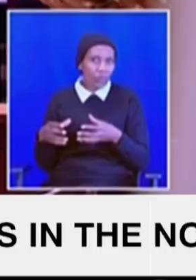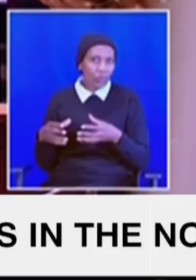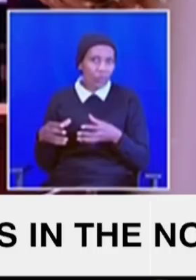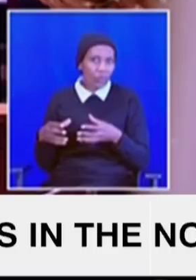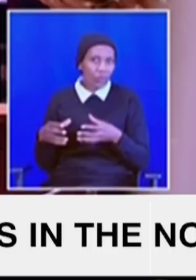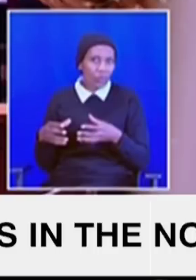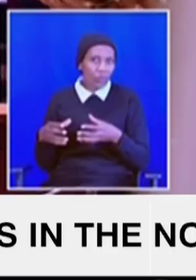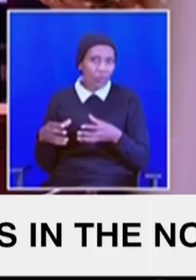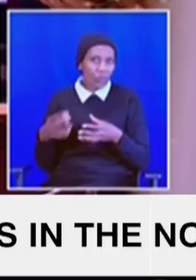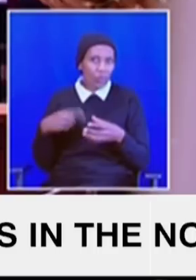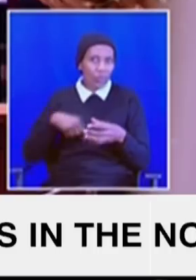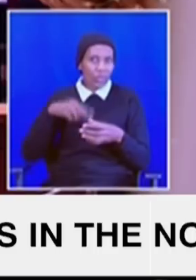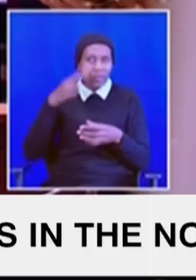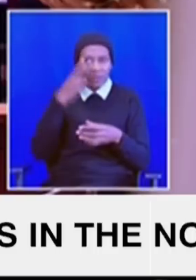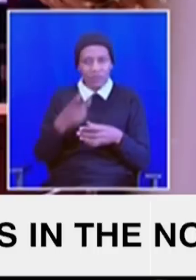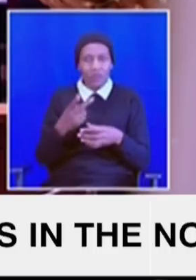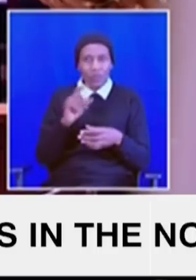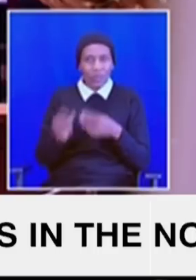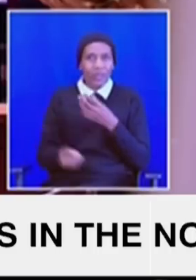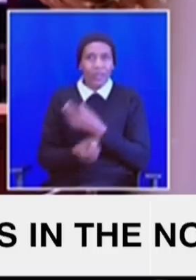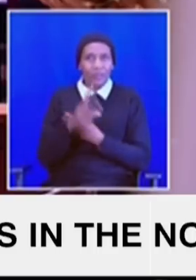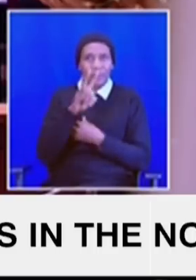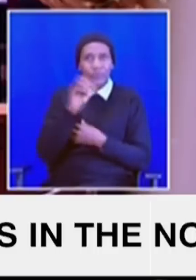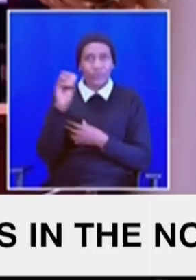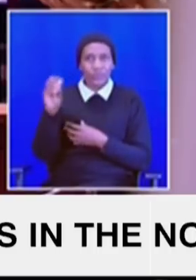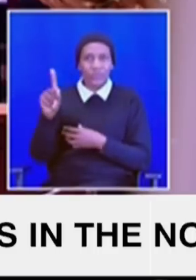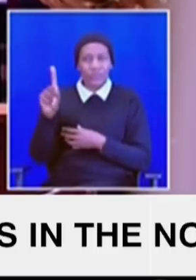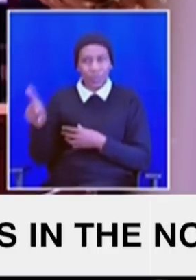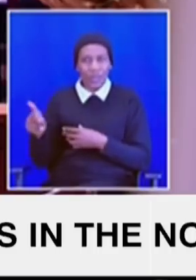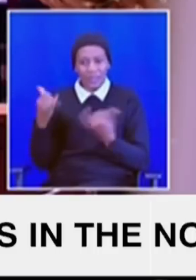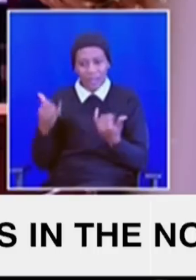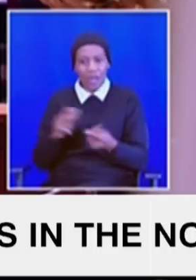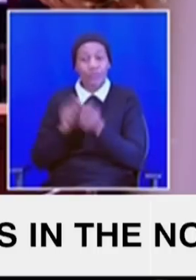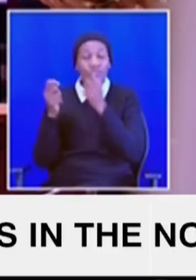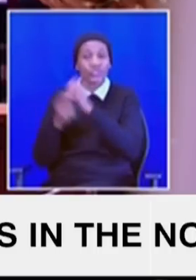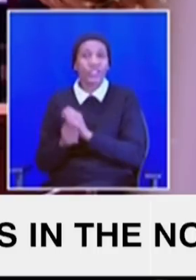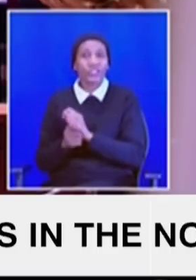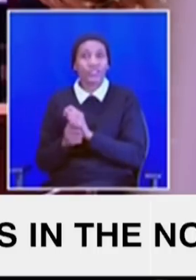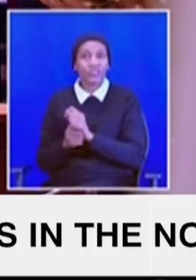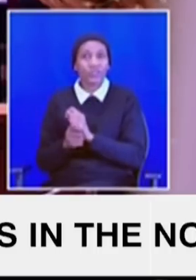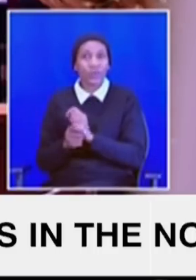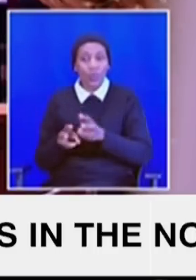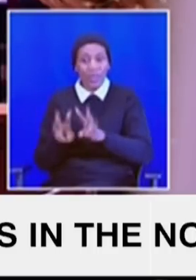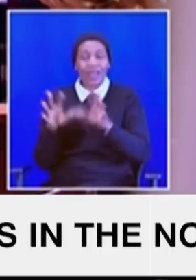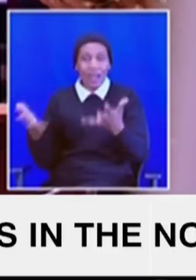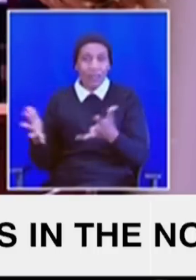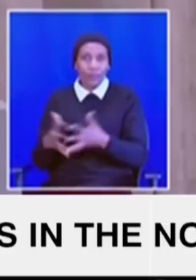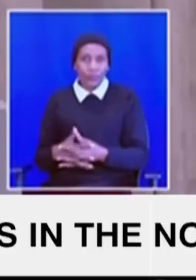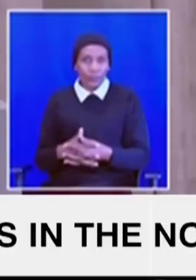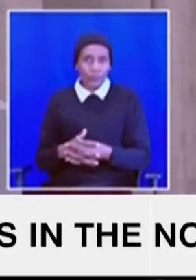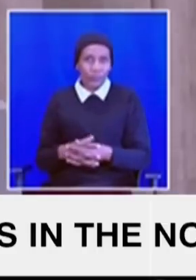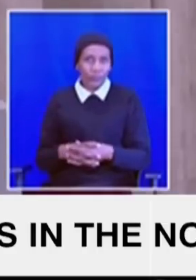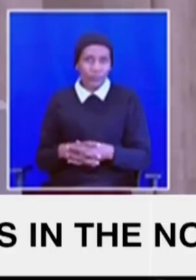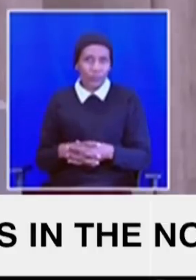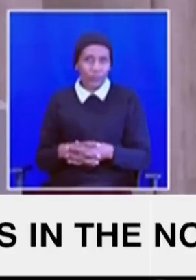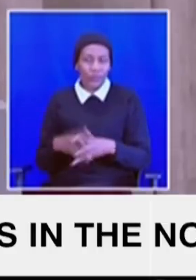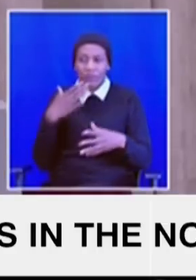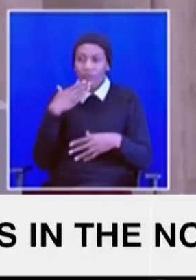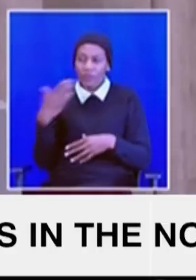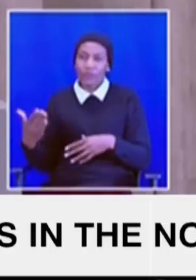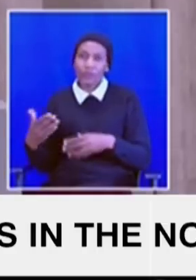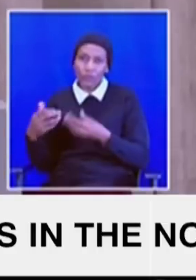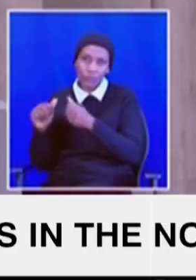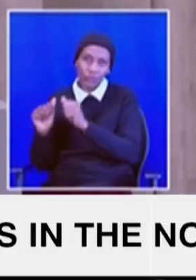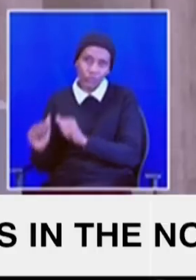of the 2021 local government elections? I thank you, Chairperson. Honourable Deputy President. Thank you